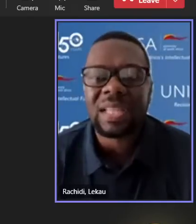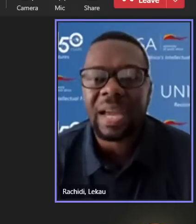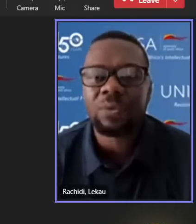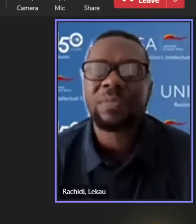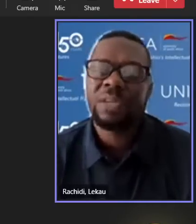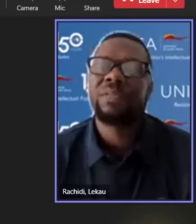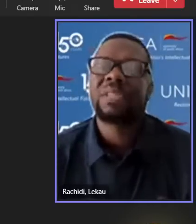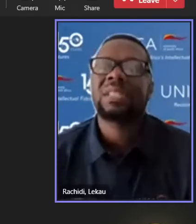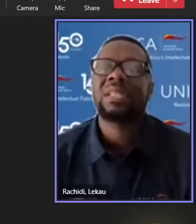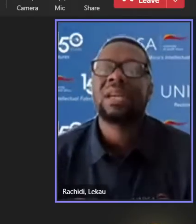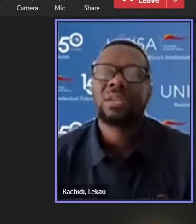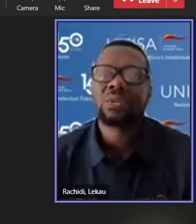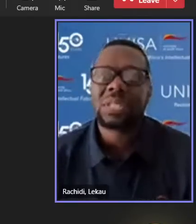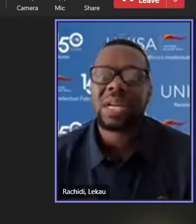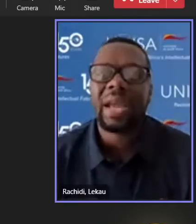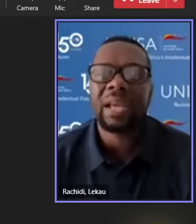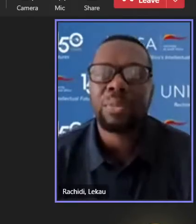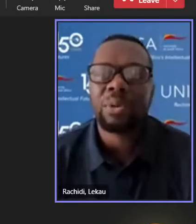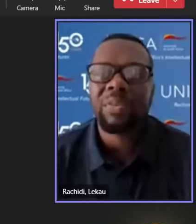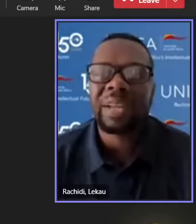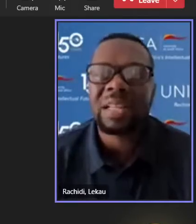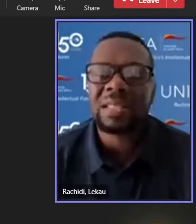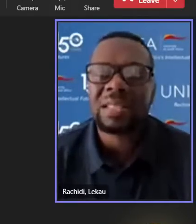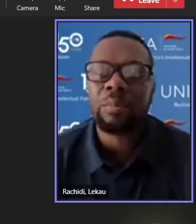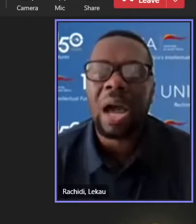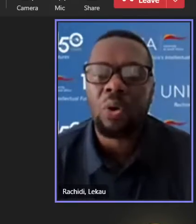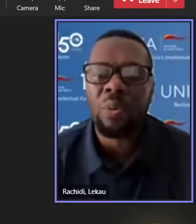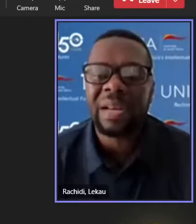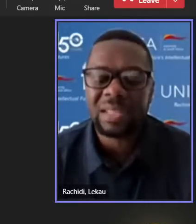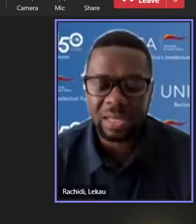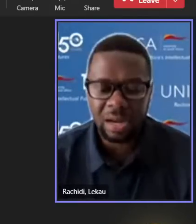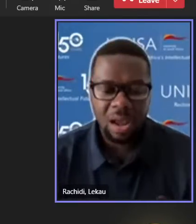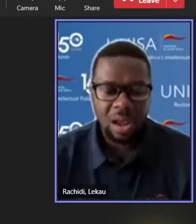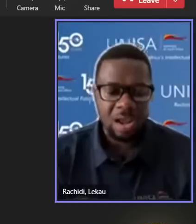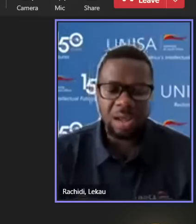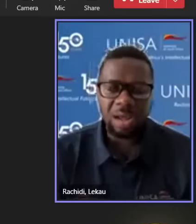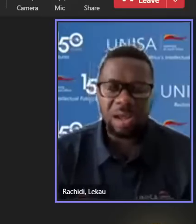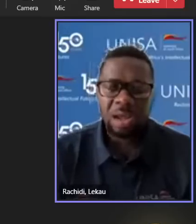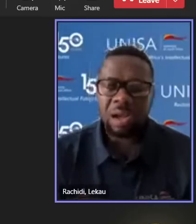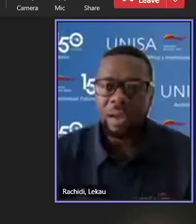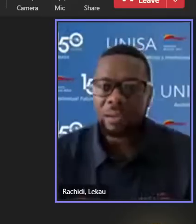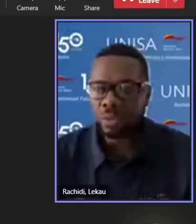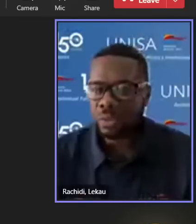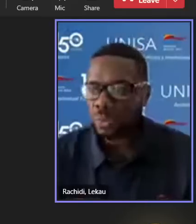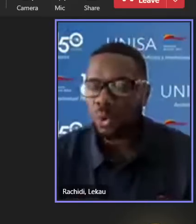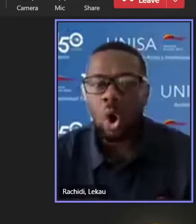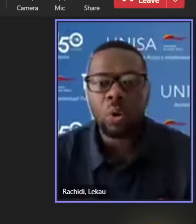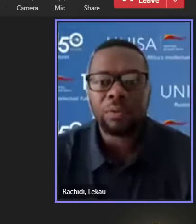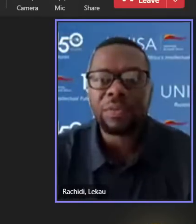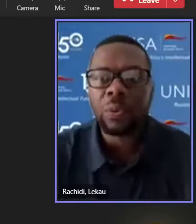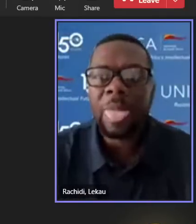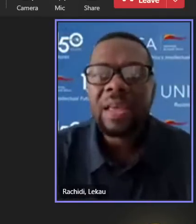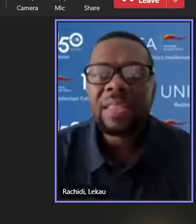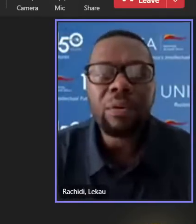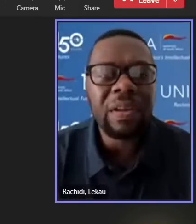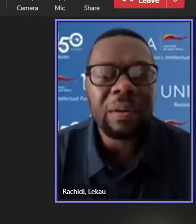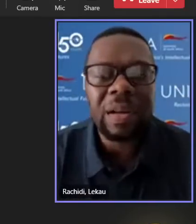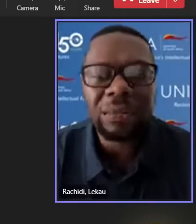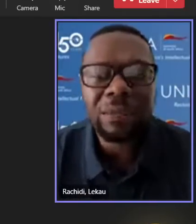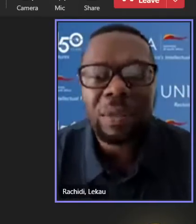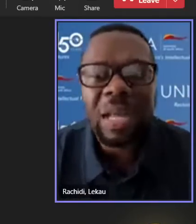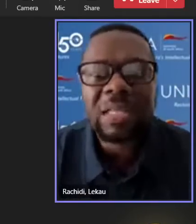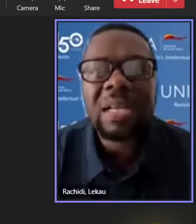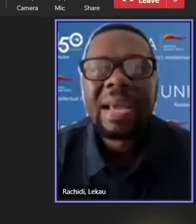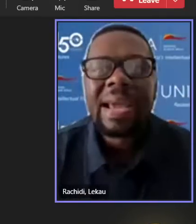efforts on the side of the university to try and provide reasonable accommodation to all of you. Thank you